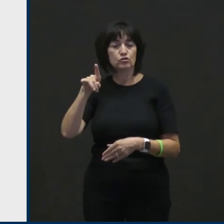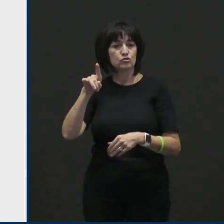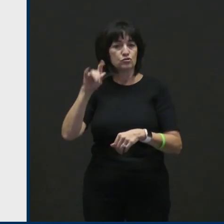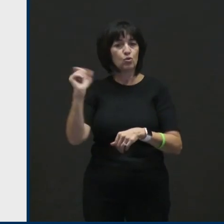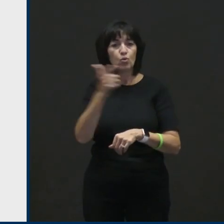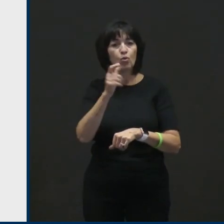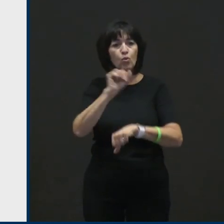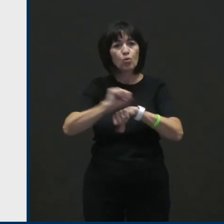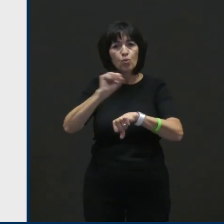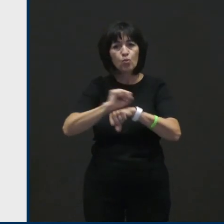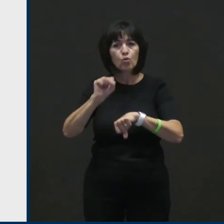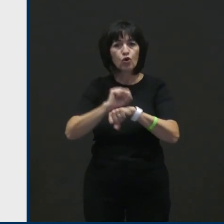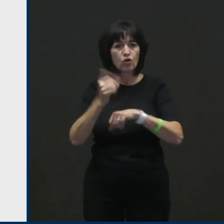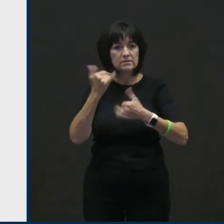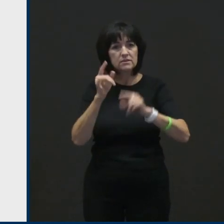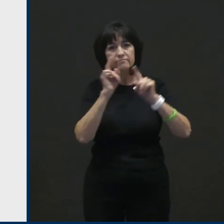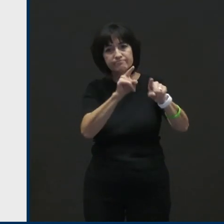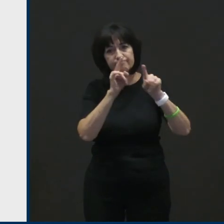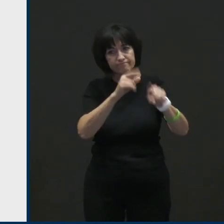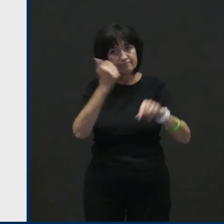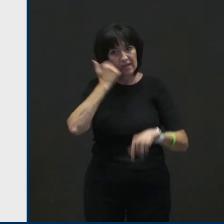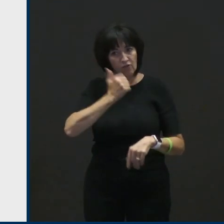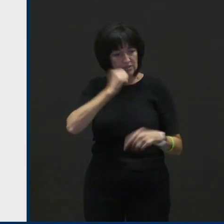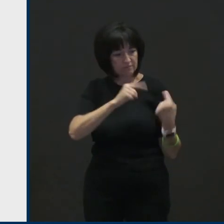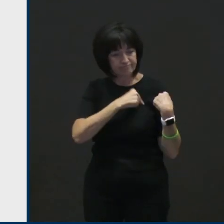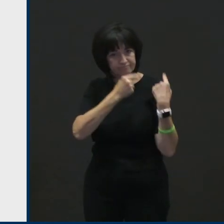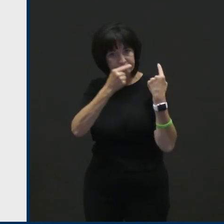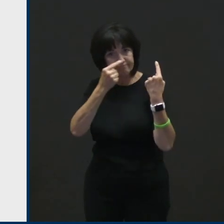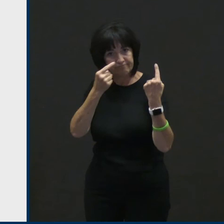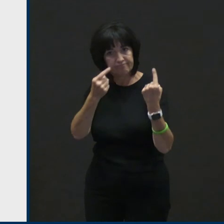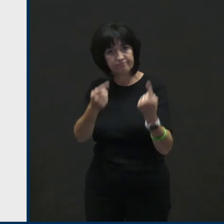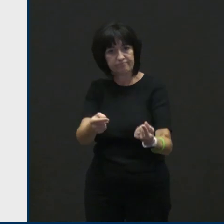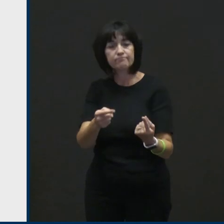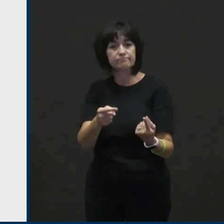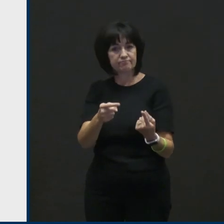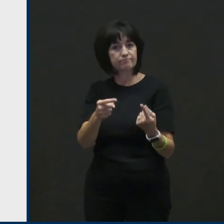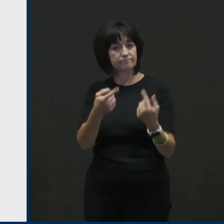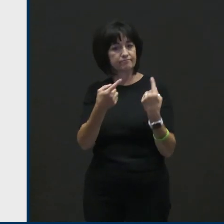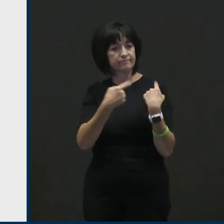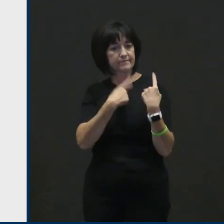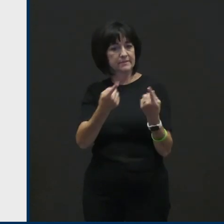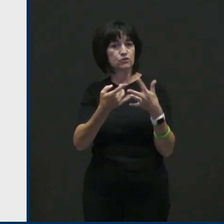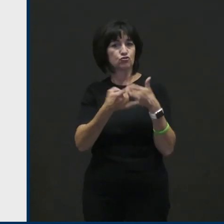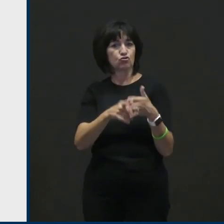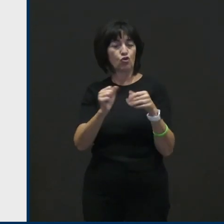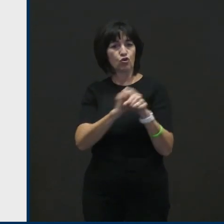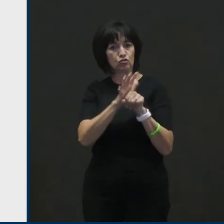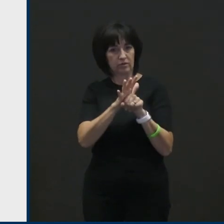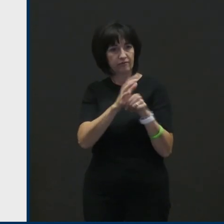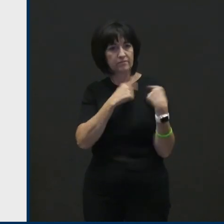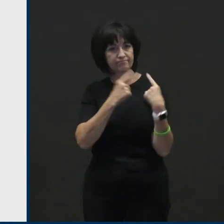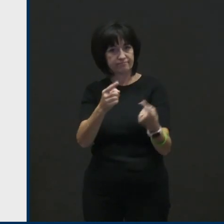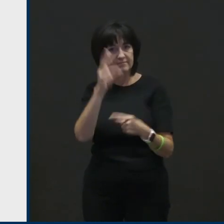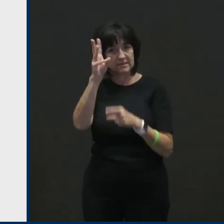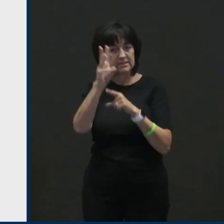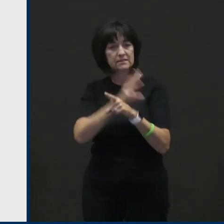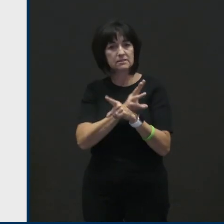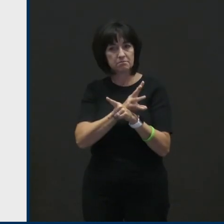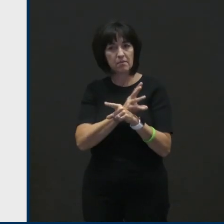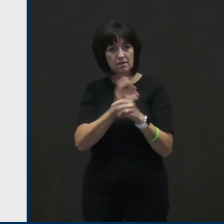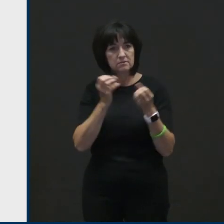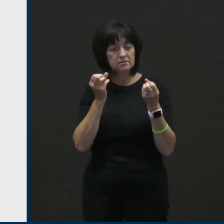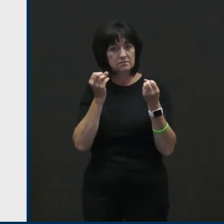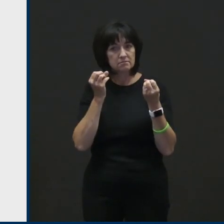we thanked at the top who've been working day in and day out over the last 6 months, as many of us